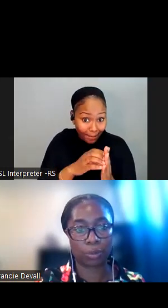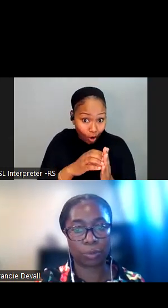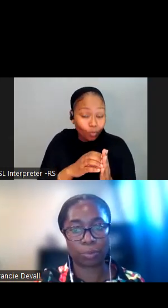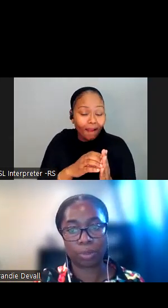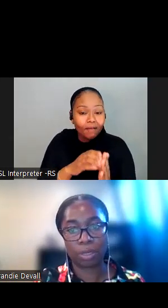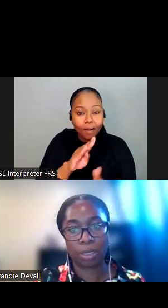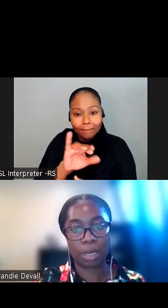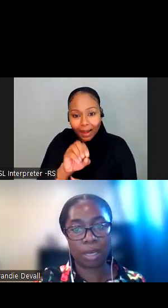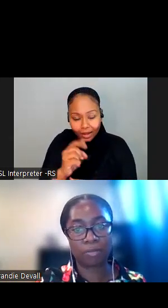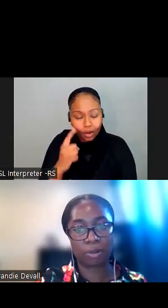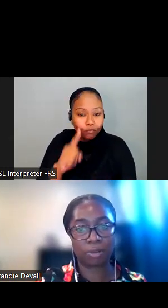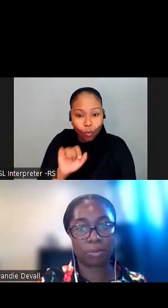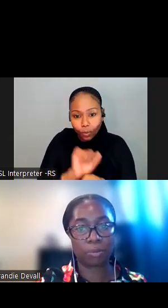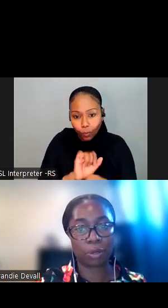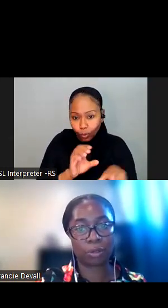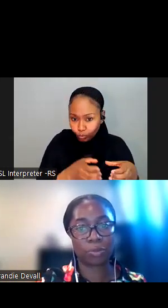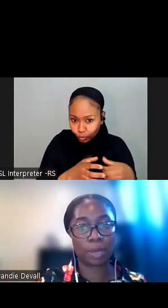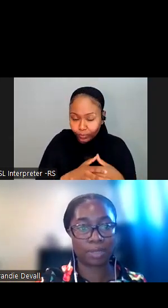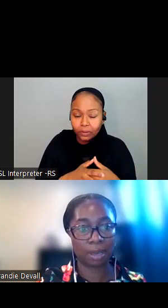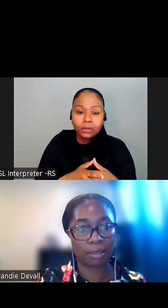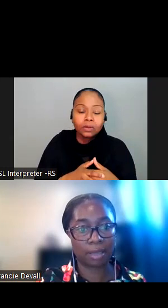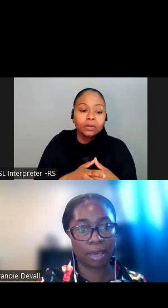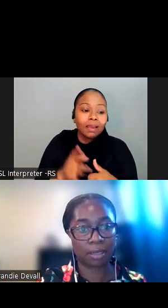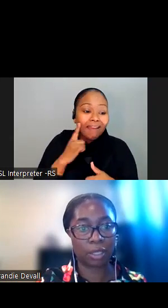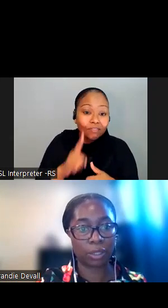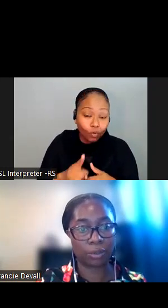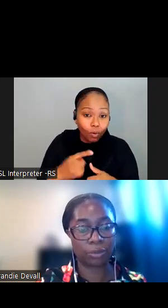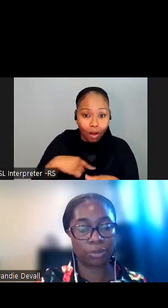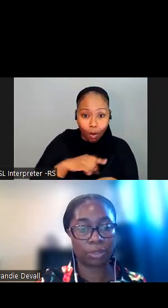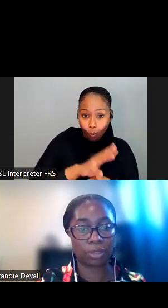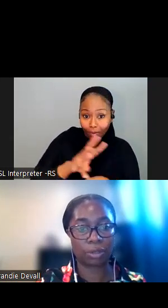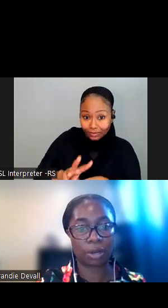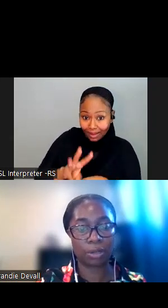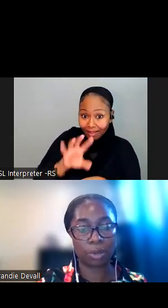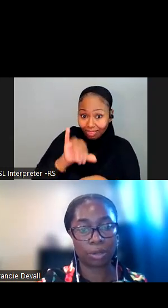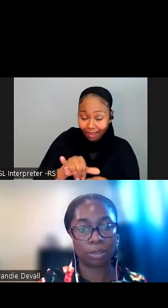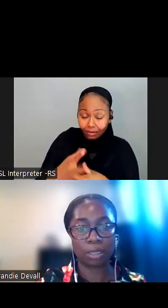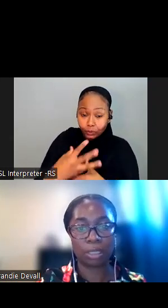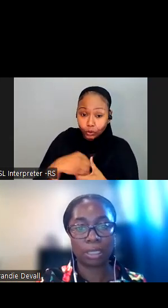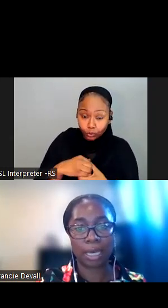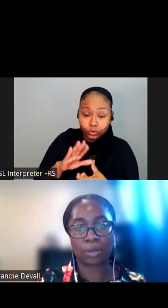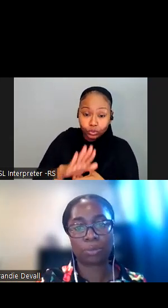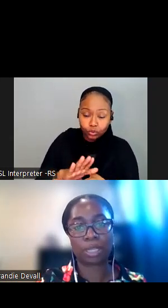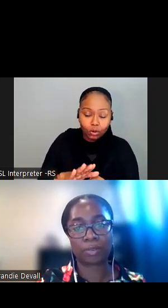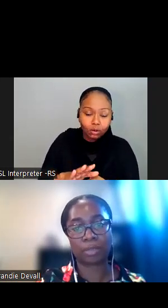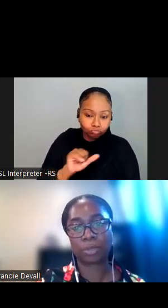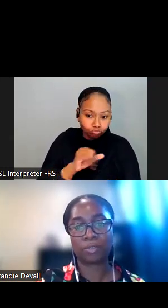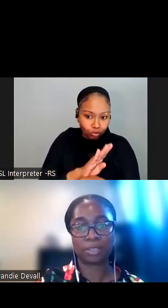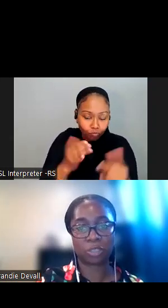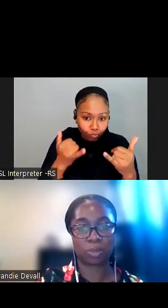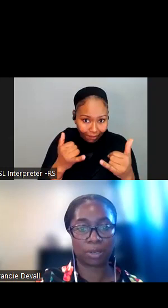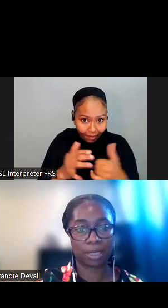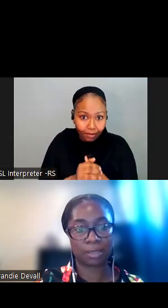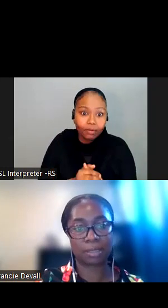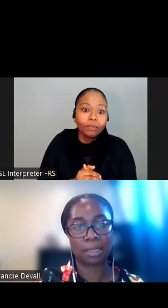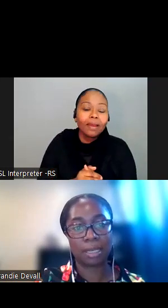the workgroup and for the workgroup's website that includes your current role and relevant